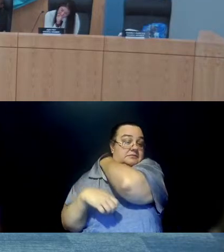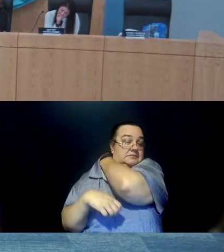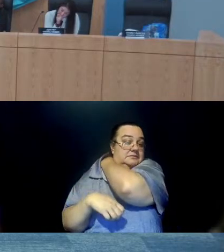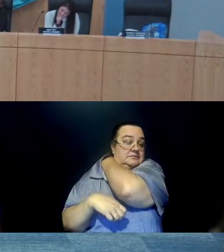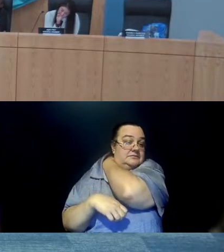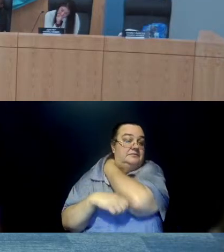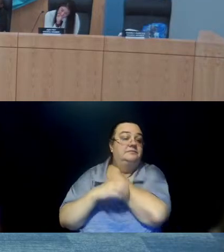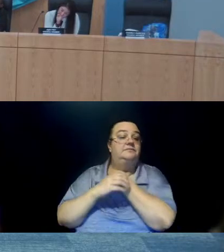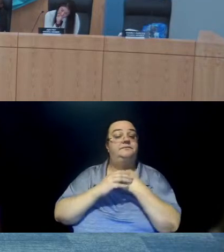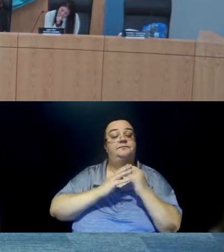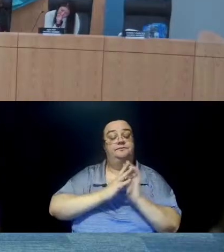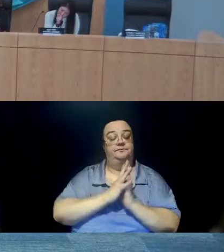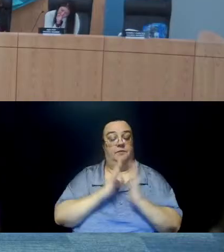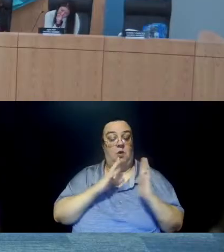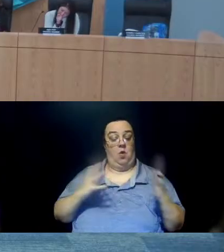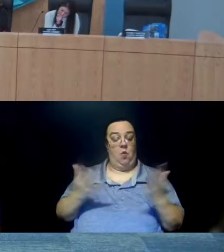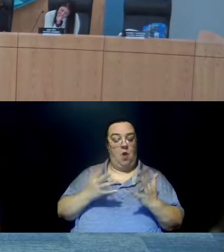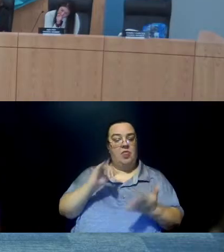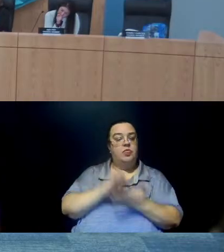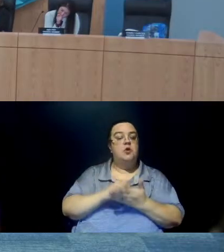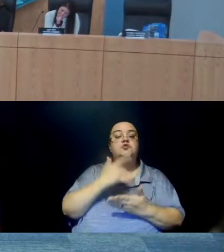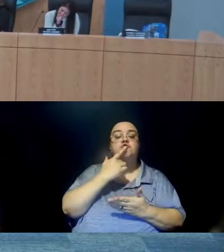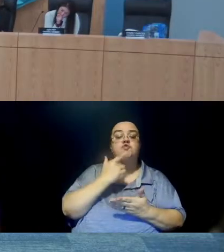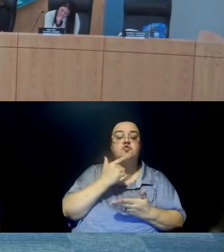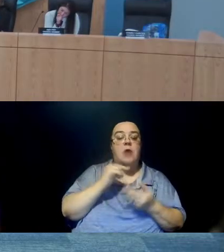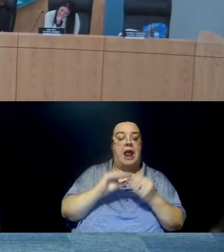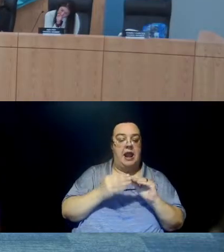And what those red numbers start to look like.